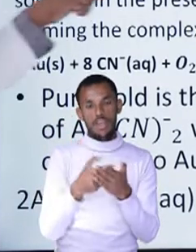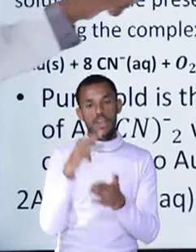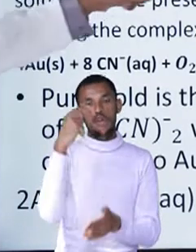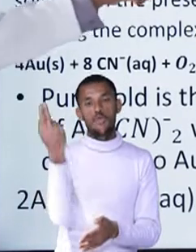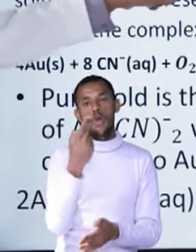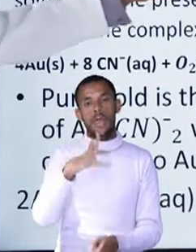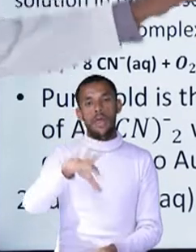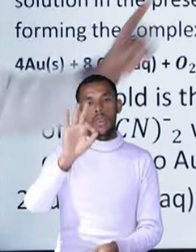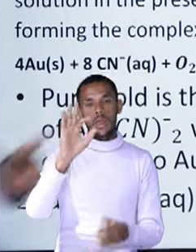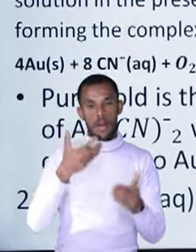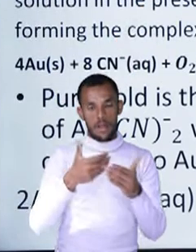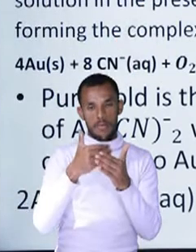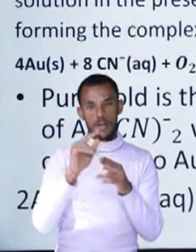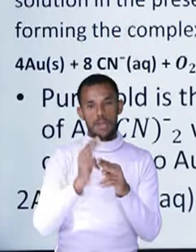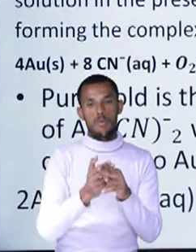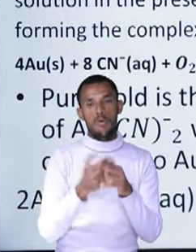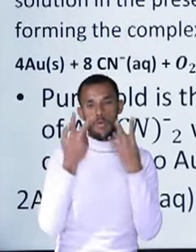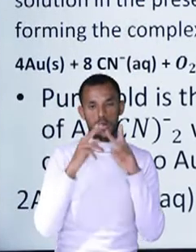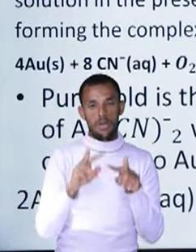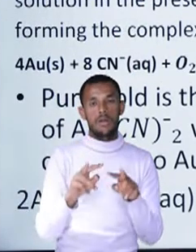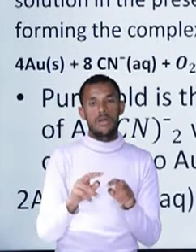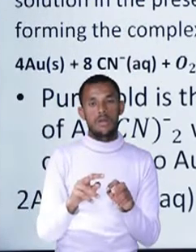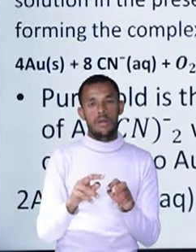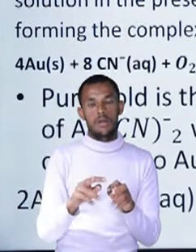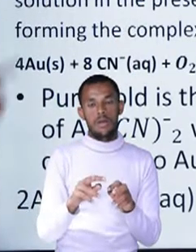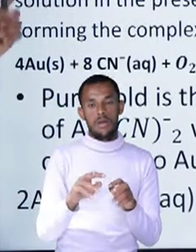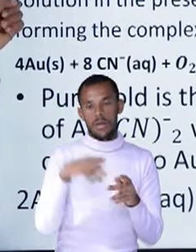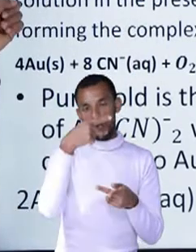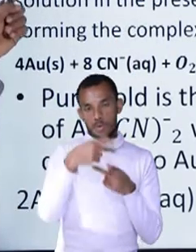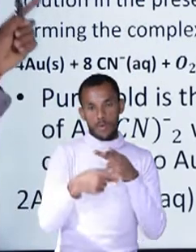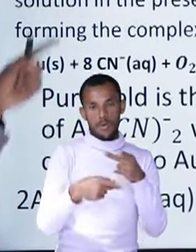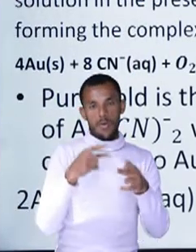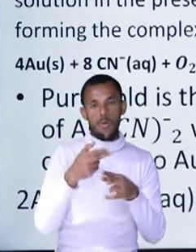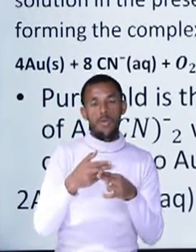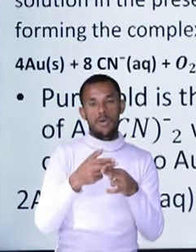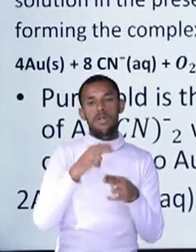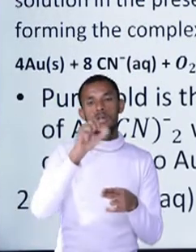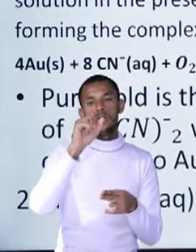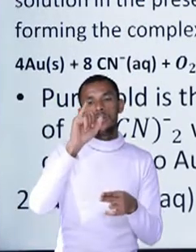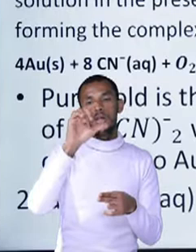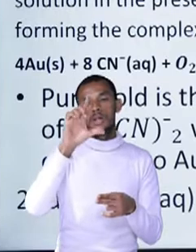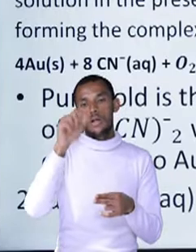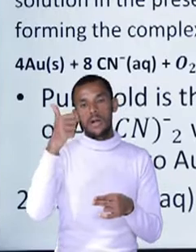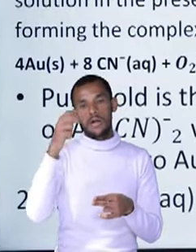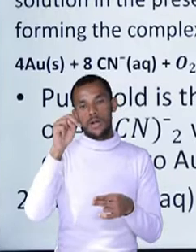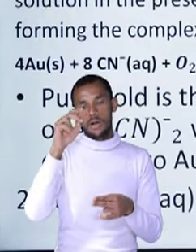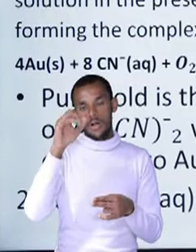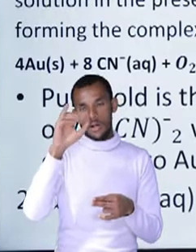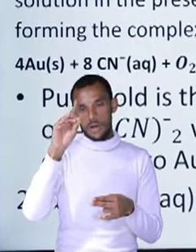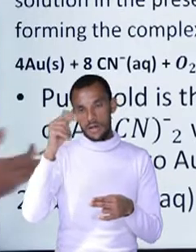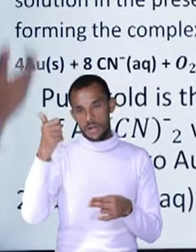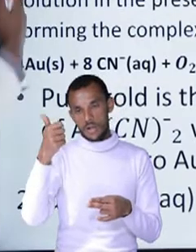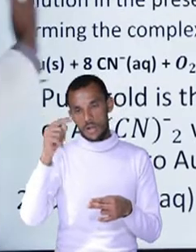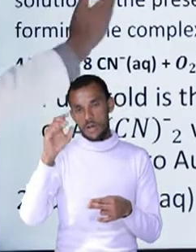usually occurs at relatively small concentrations. A process is called cyanidation. The extraction, the